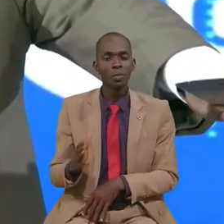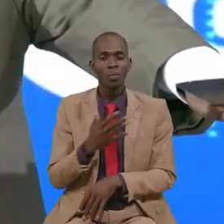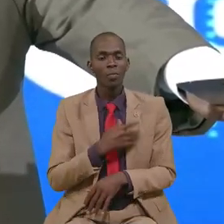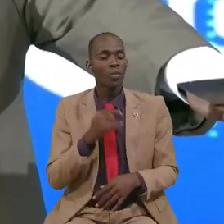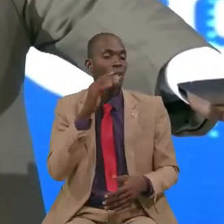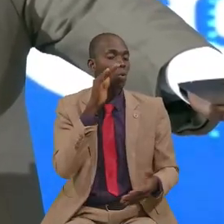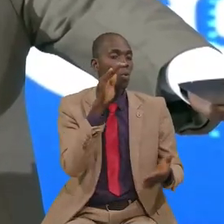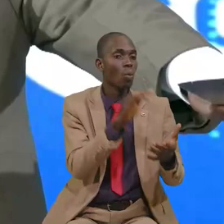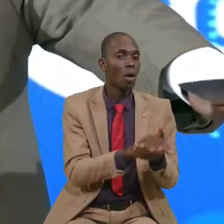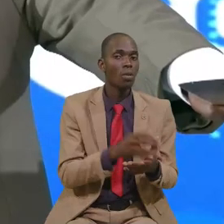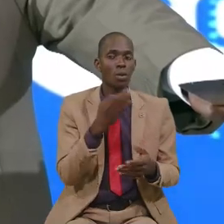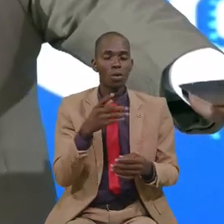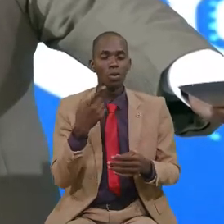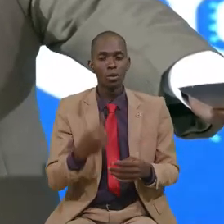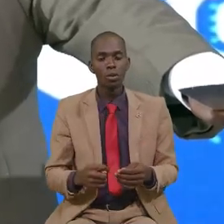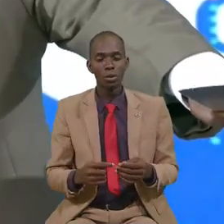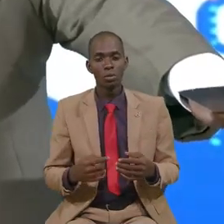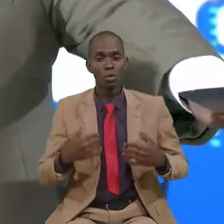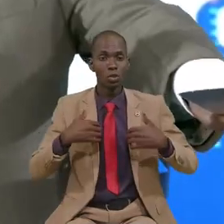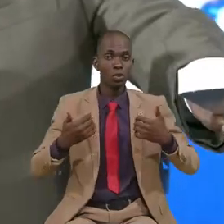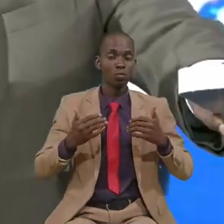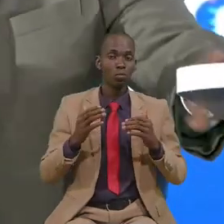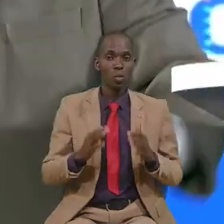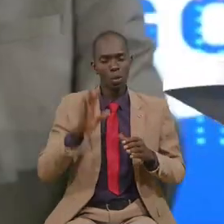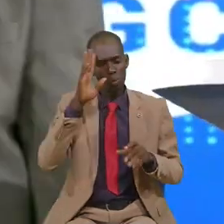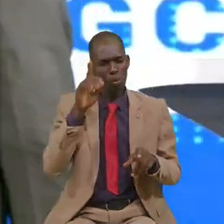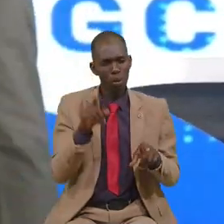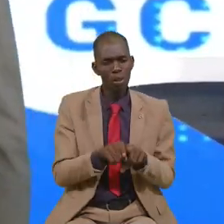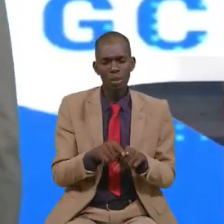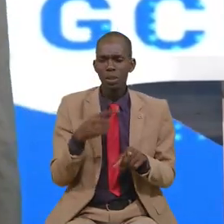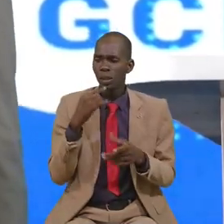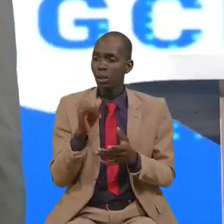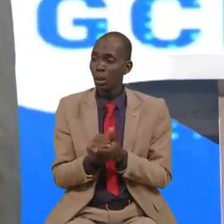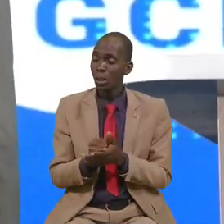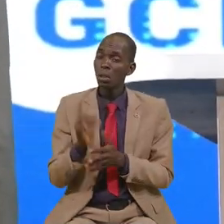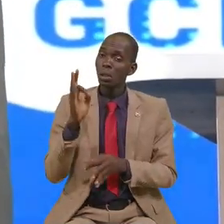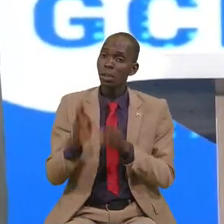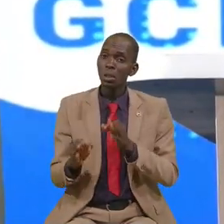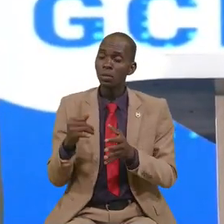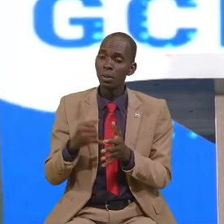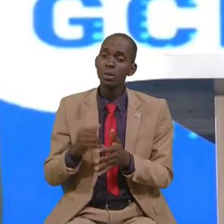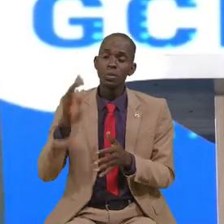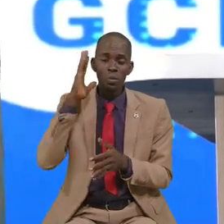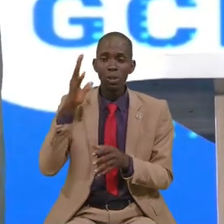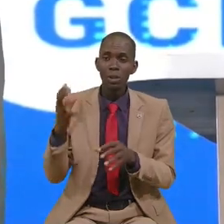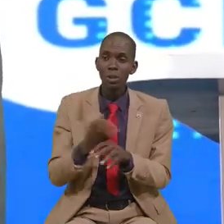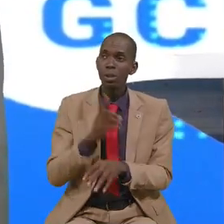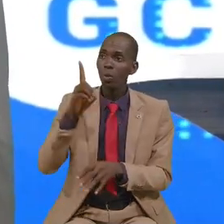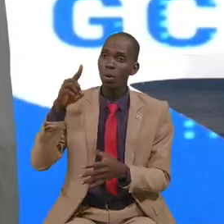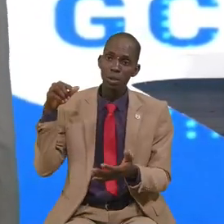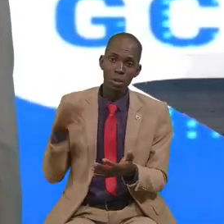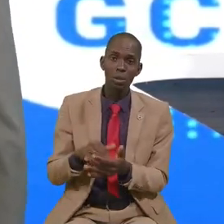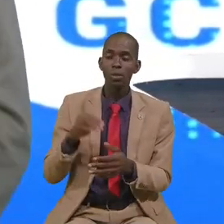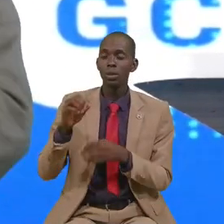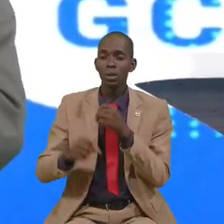the younger brother, of the senior brother, said, even if it takes 1,000 years, let us